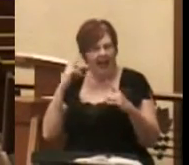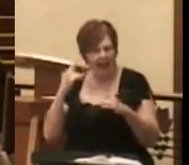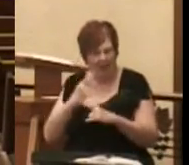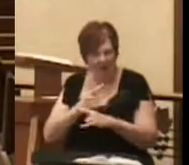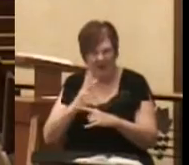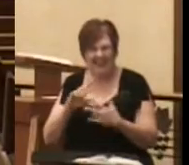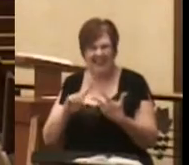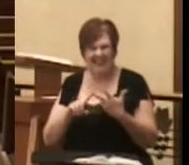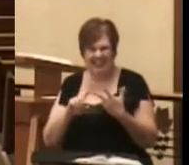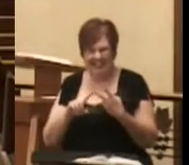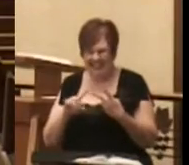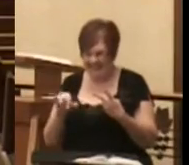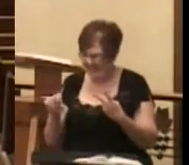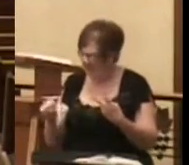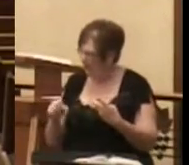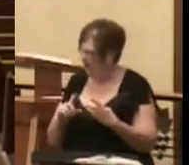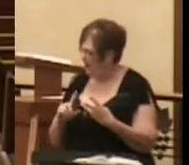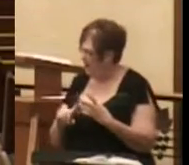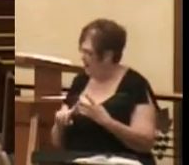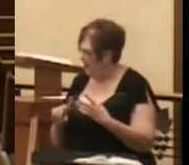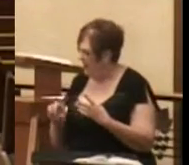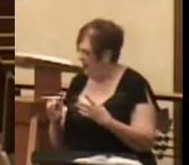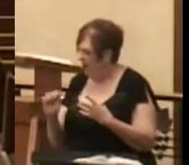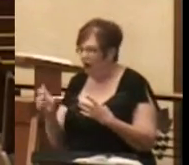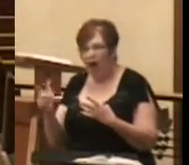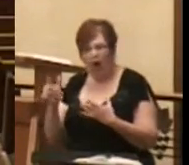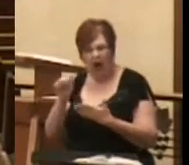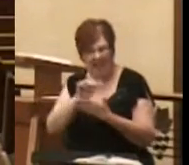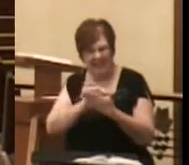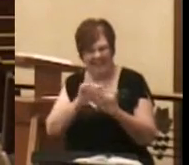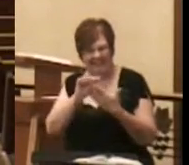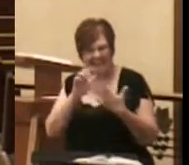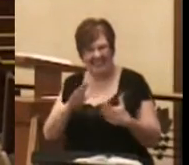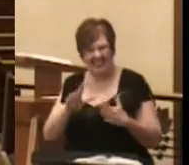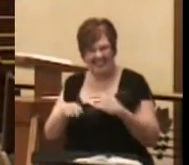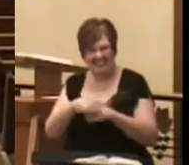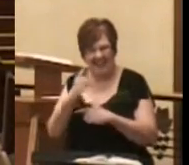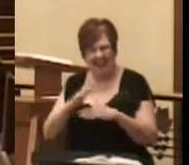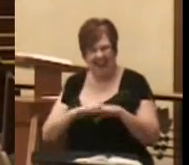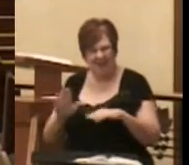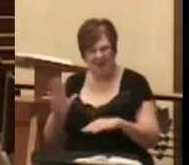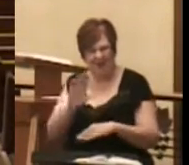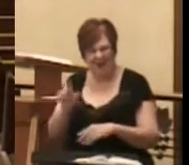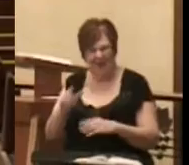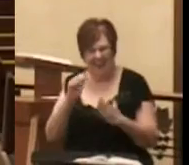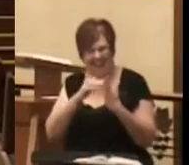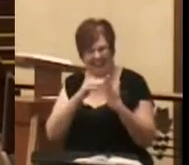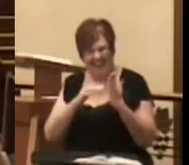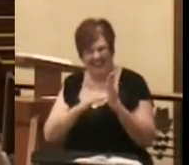Halloween, yeah, that one's in there. All Saints Day is probably on your list.